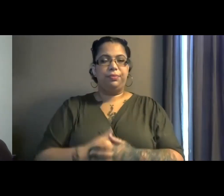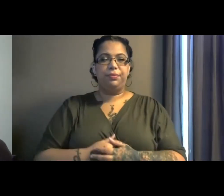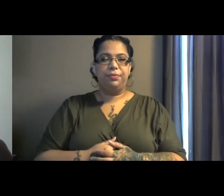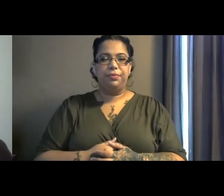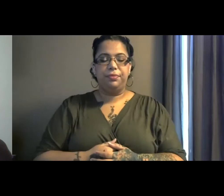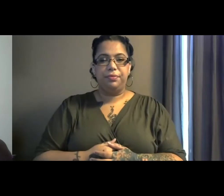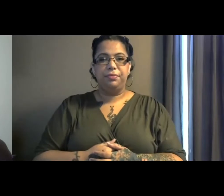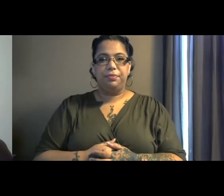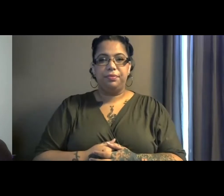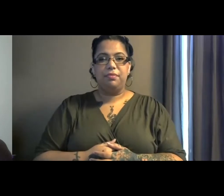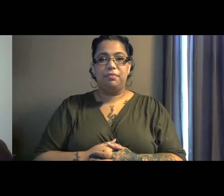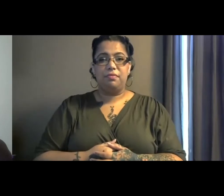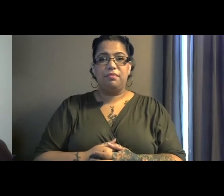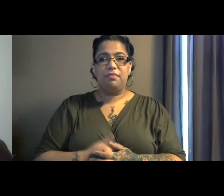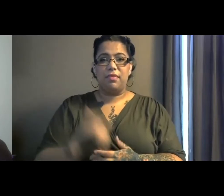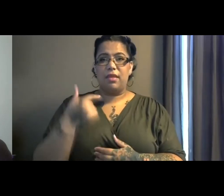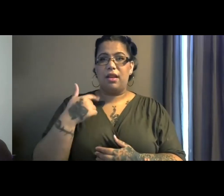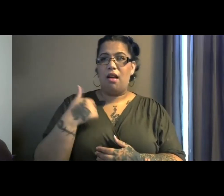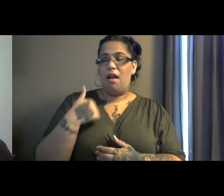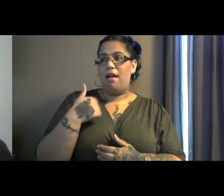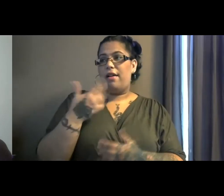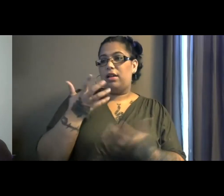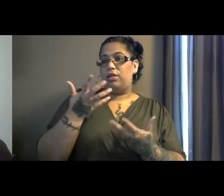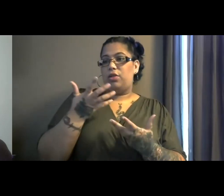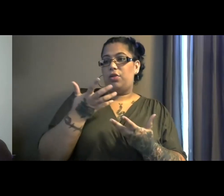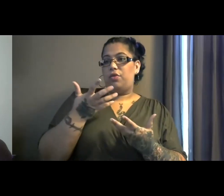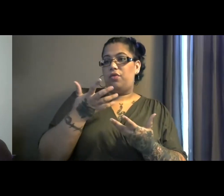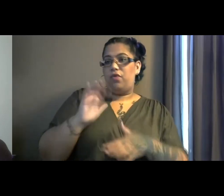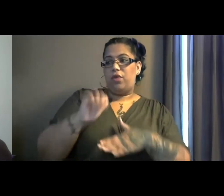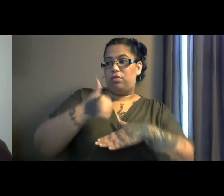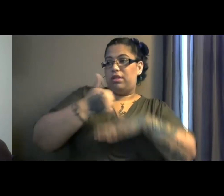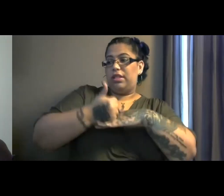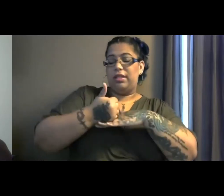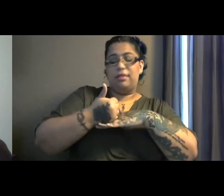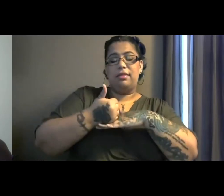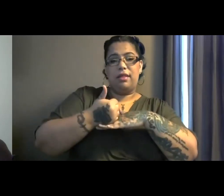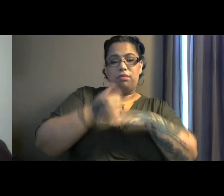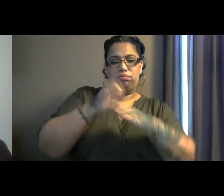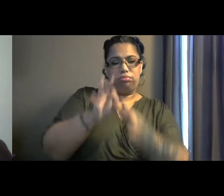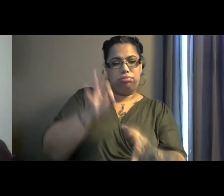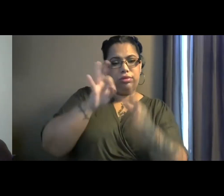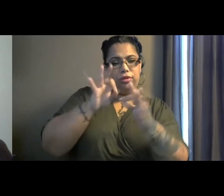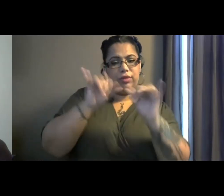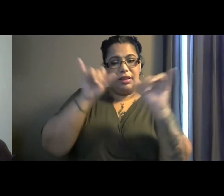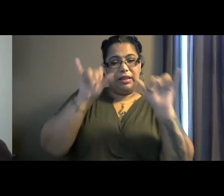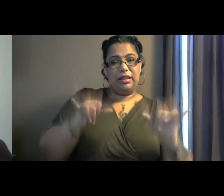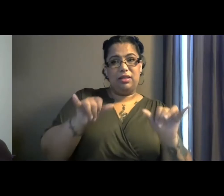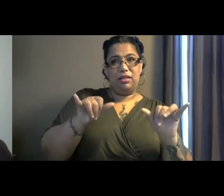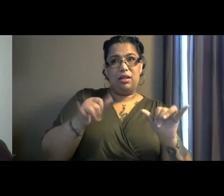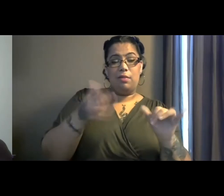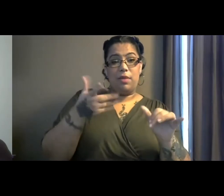I have established a perfect system whereby these desires may be realized.